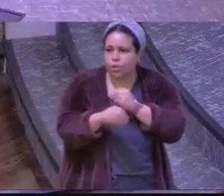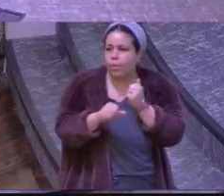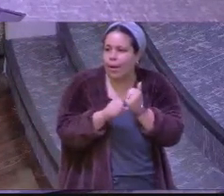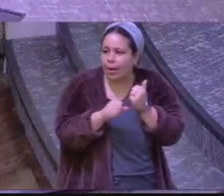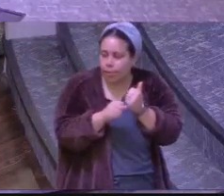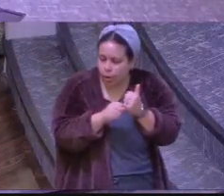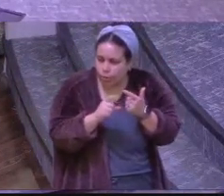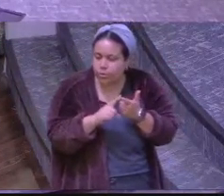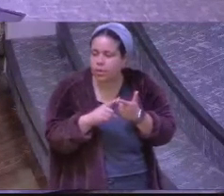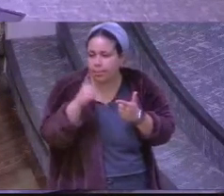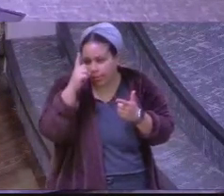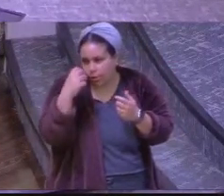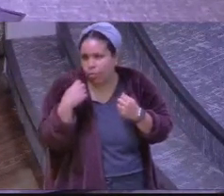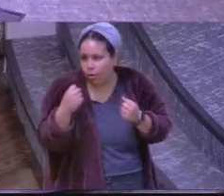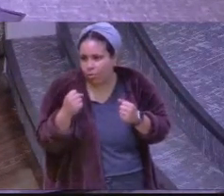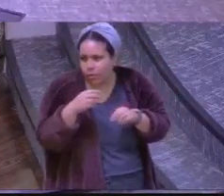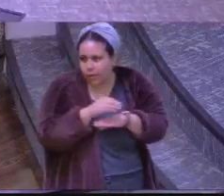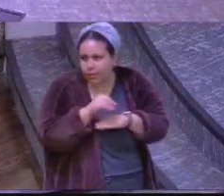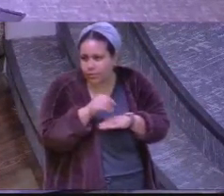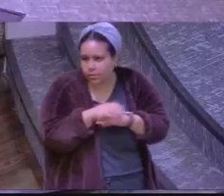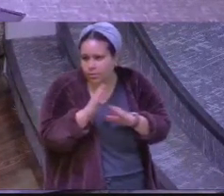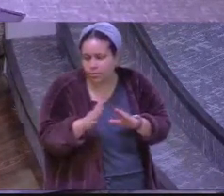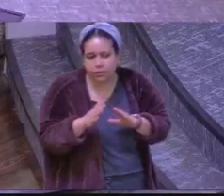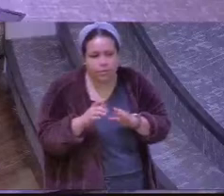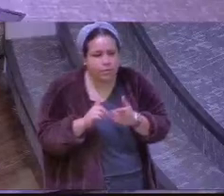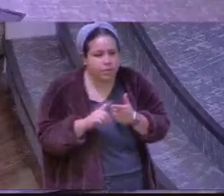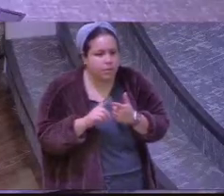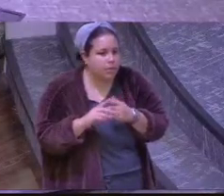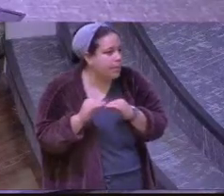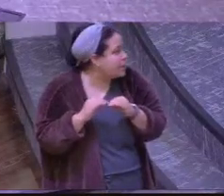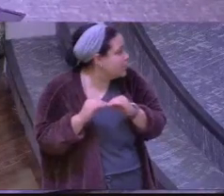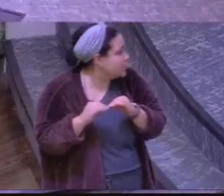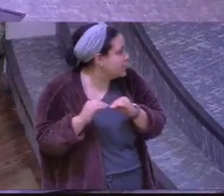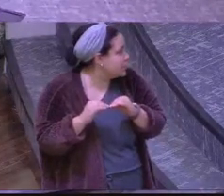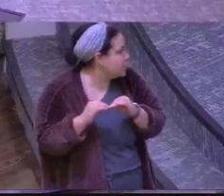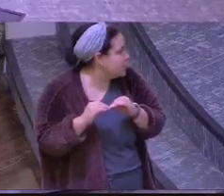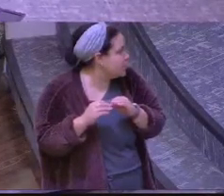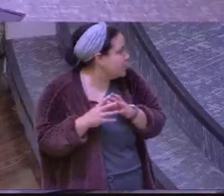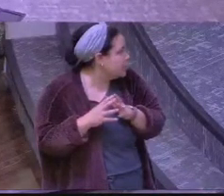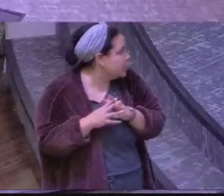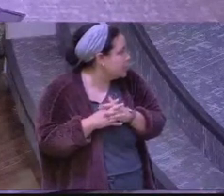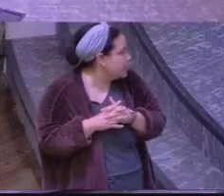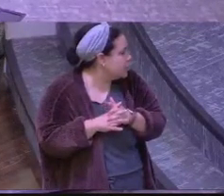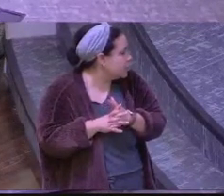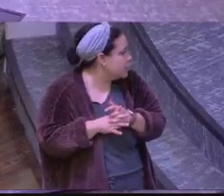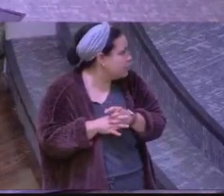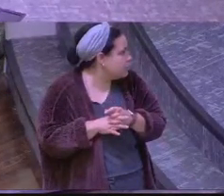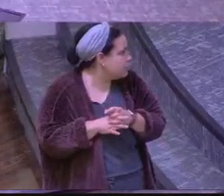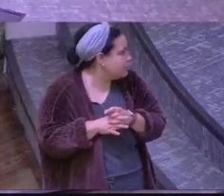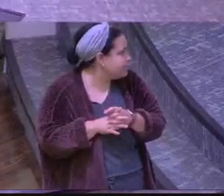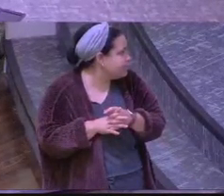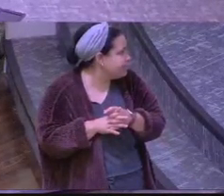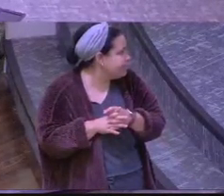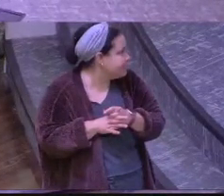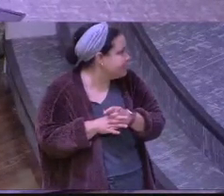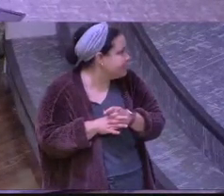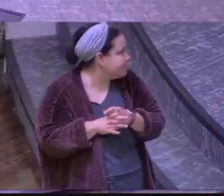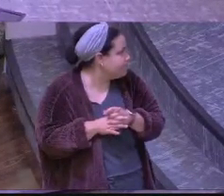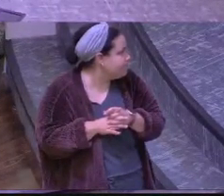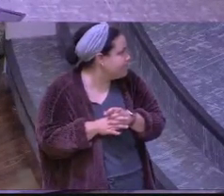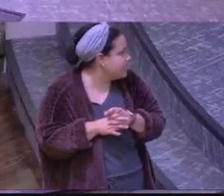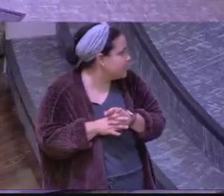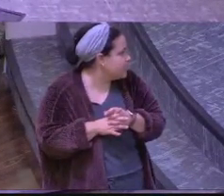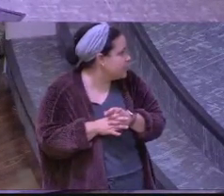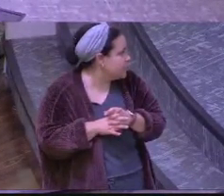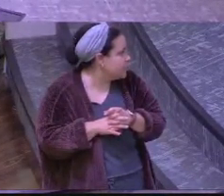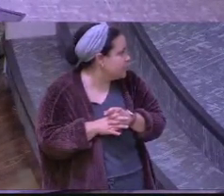mental health counselors, and then there's nothing for deferred maintenance. Those are the three items. Okay, so those are the three that you're thinking about putting in. Right. We